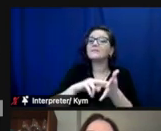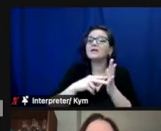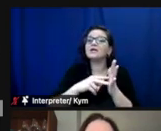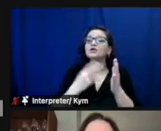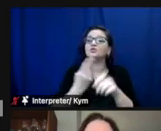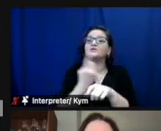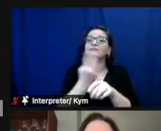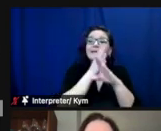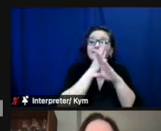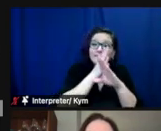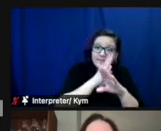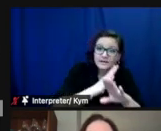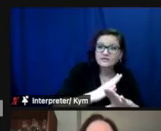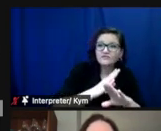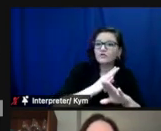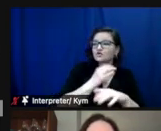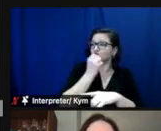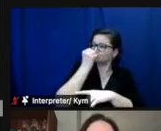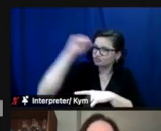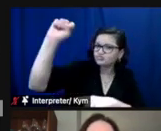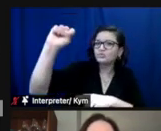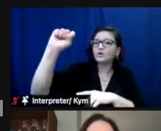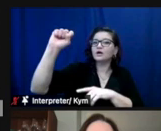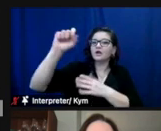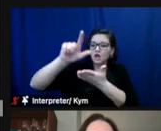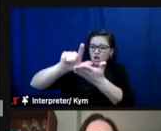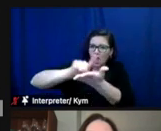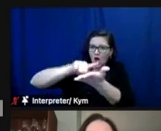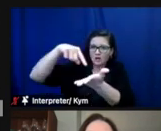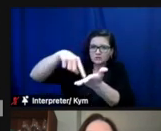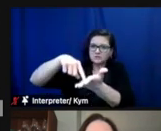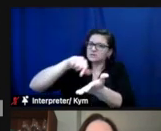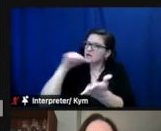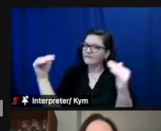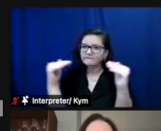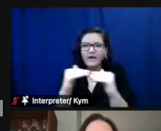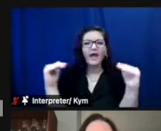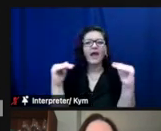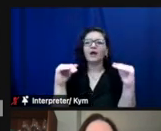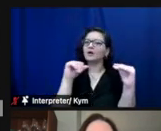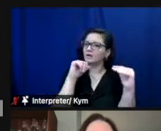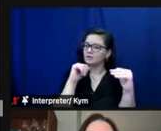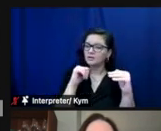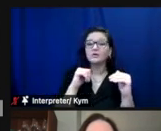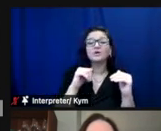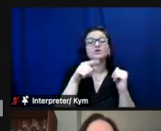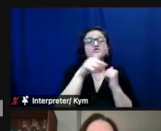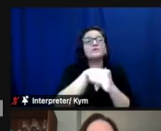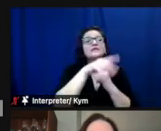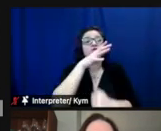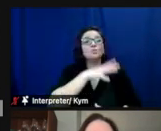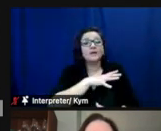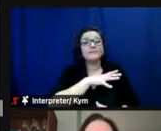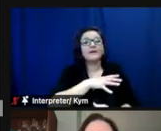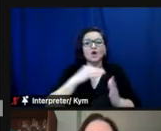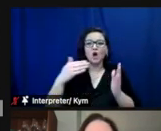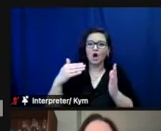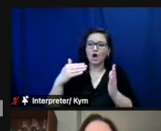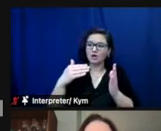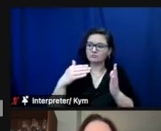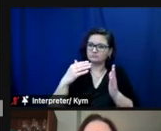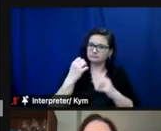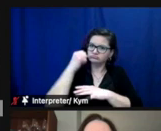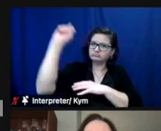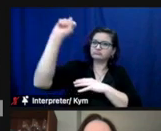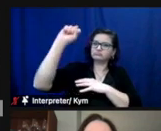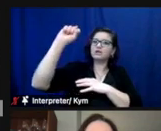see, laws that are unfair or injustice, right? So here there are women who are protesting suffrage, and suffrage means the right to vote.